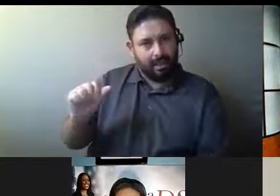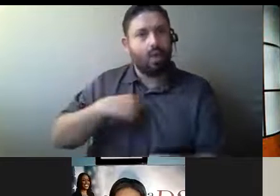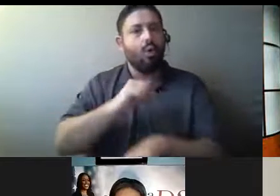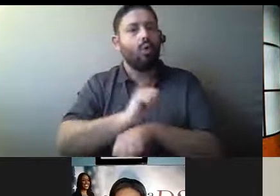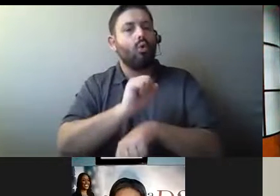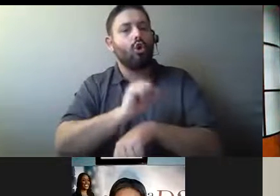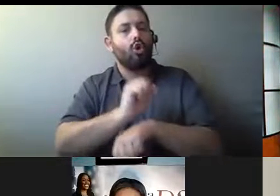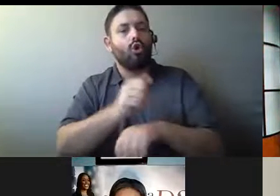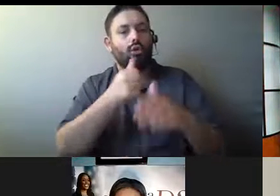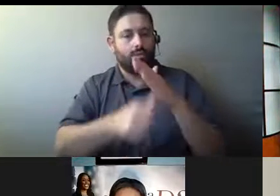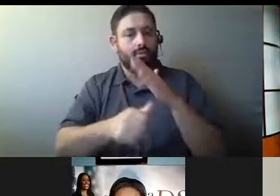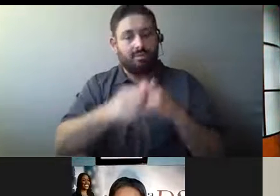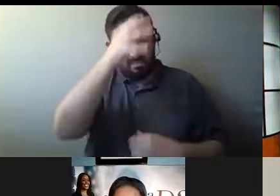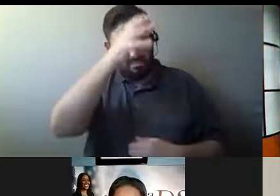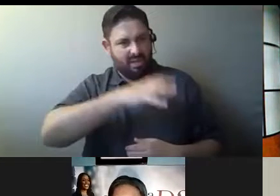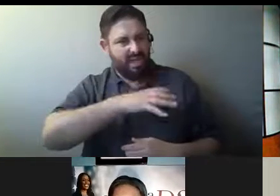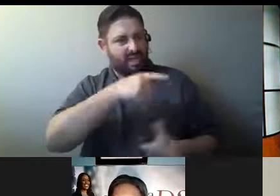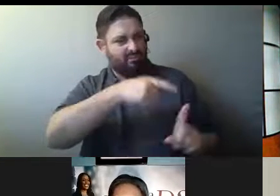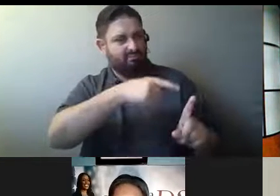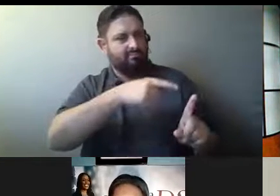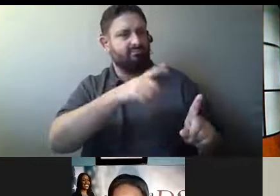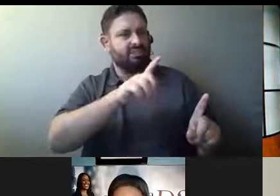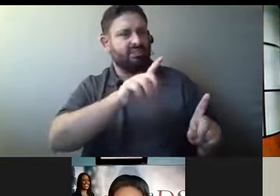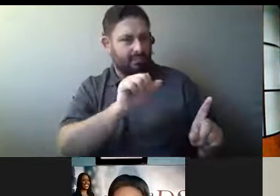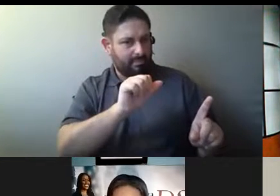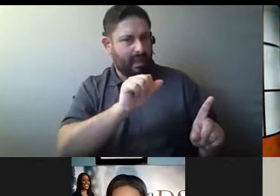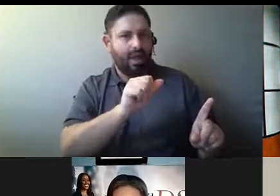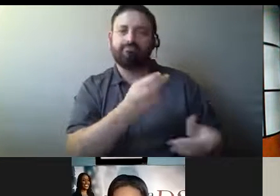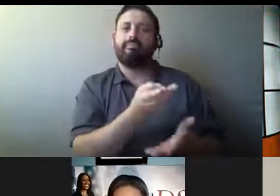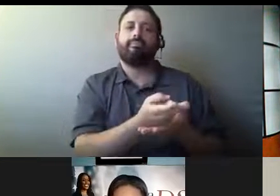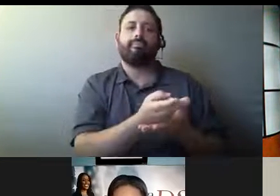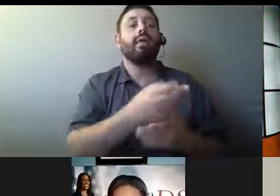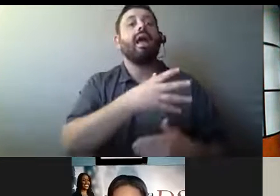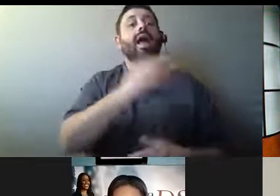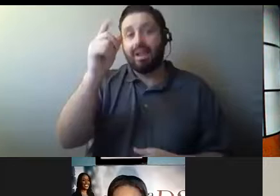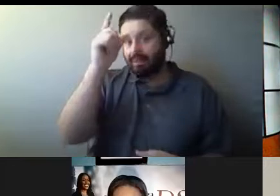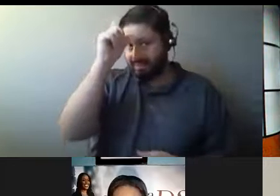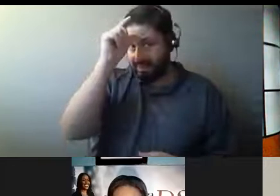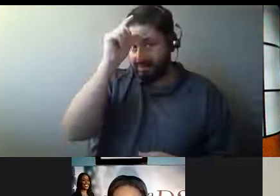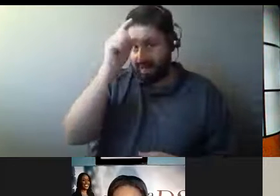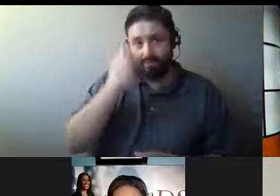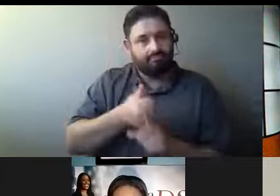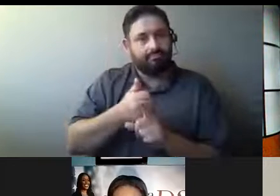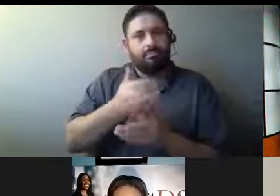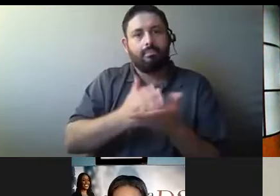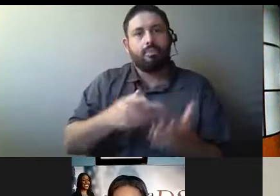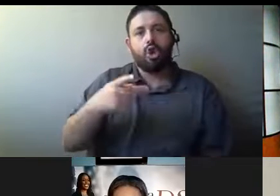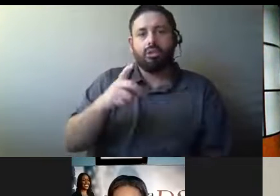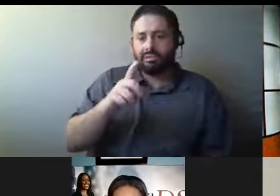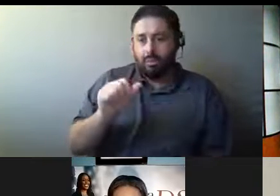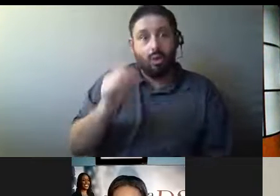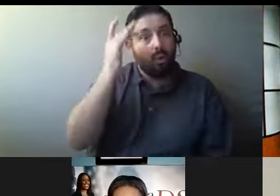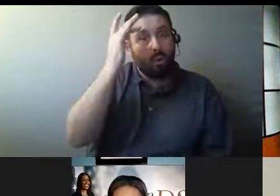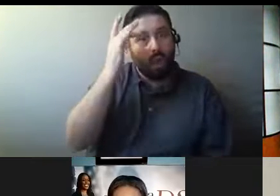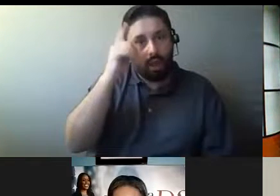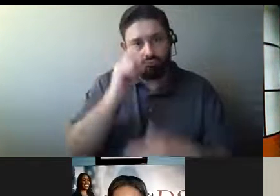for a man who is disabled and bedridden. And I also have my stepfather who's partially disabled because he suffered from a stroke.